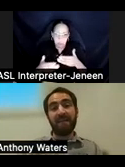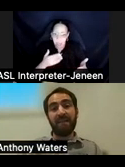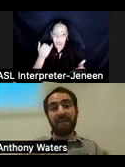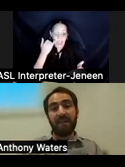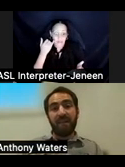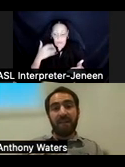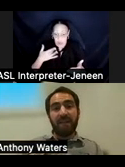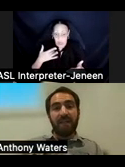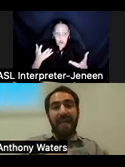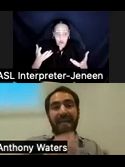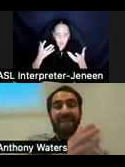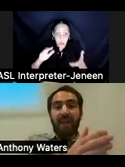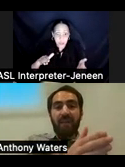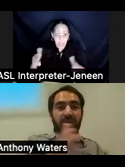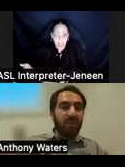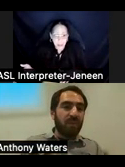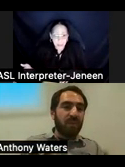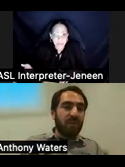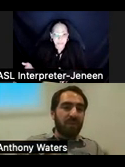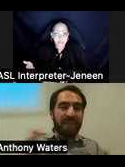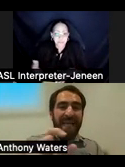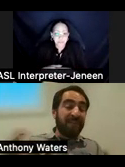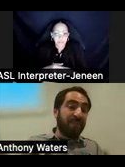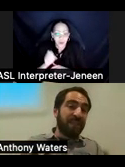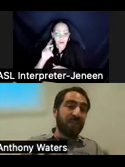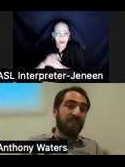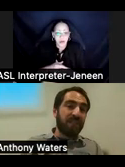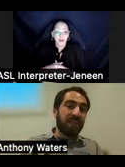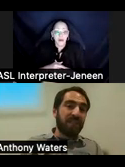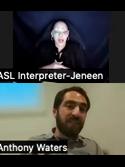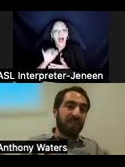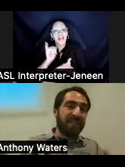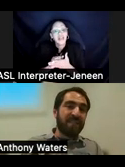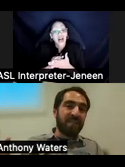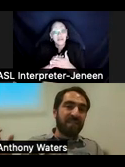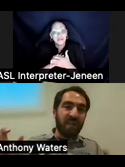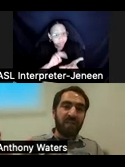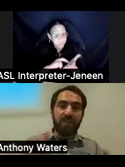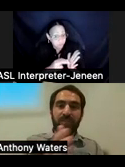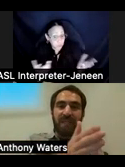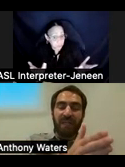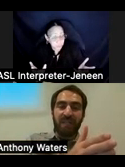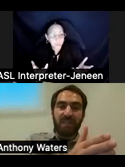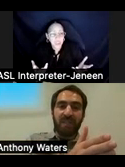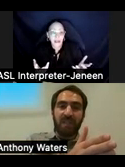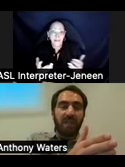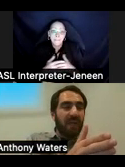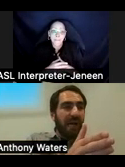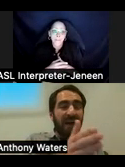die. And that definition is such